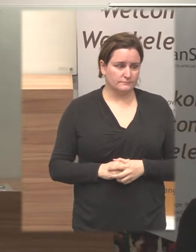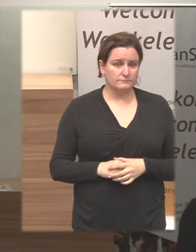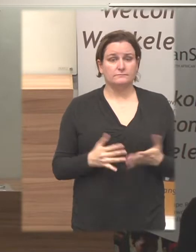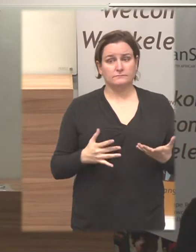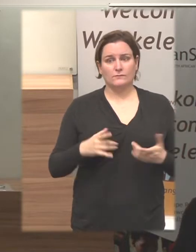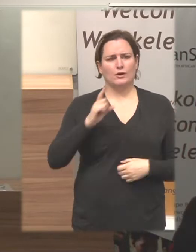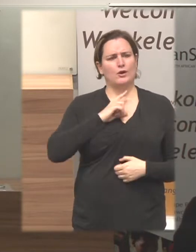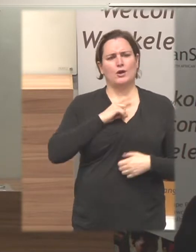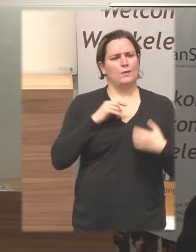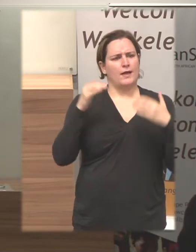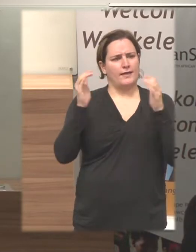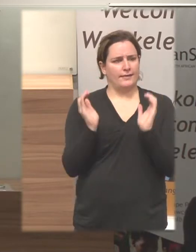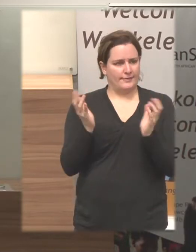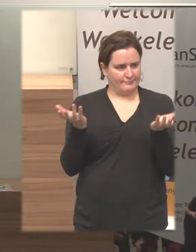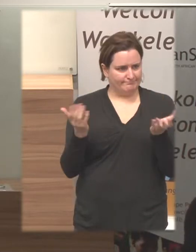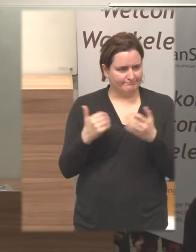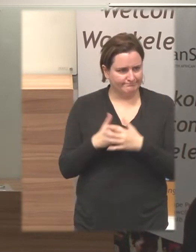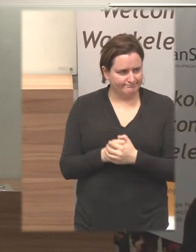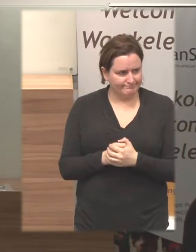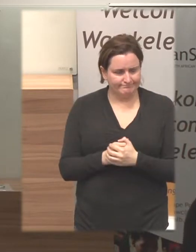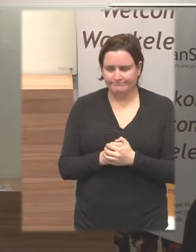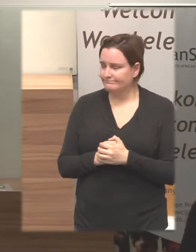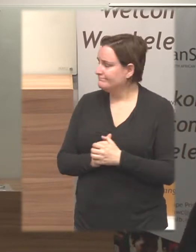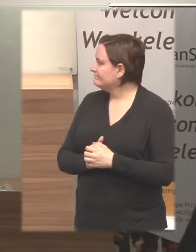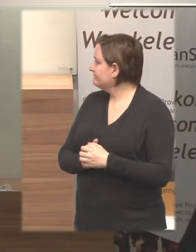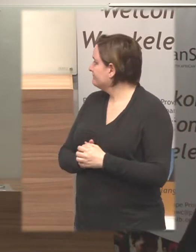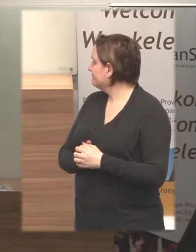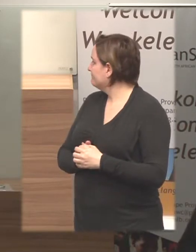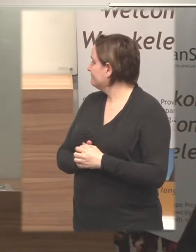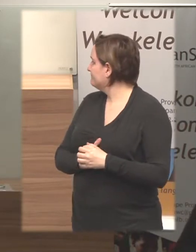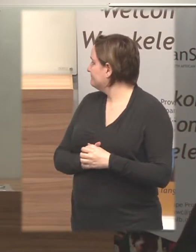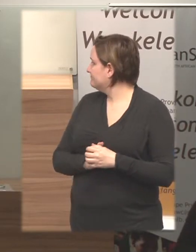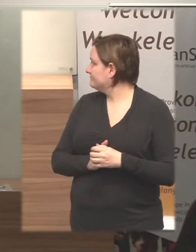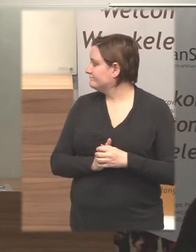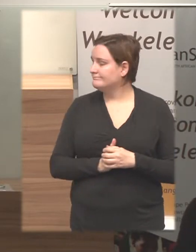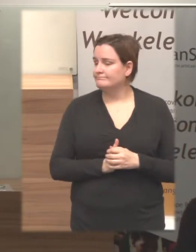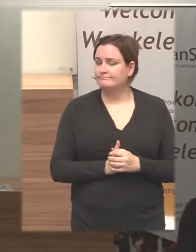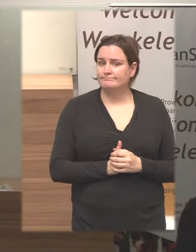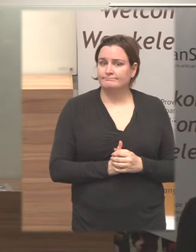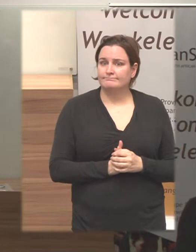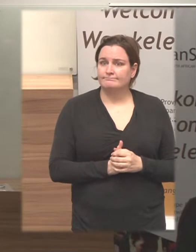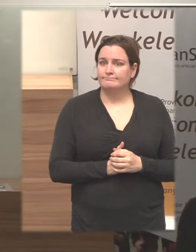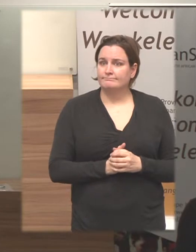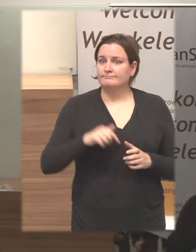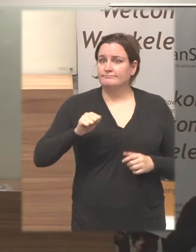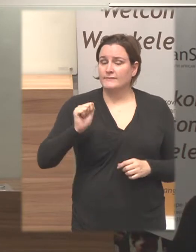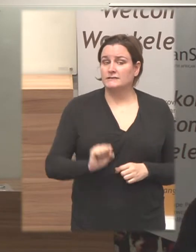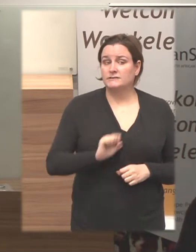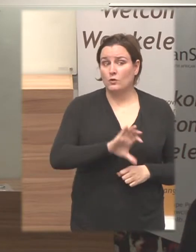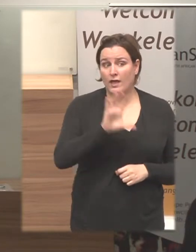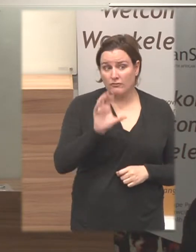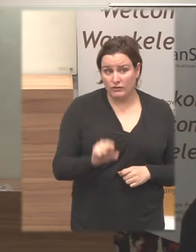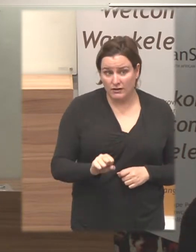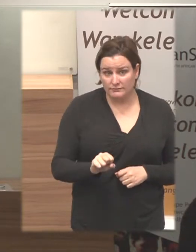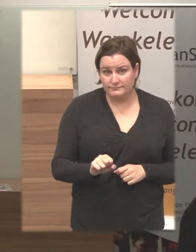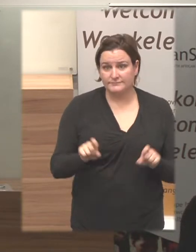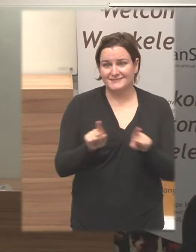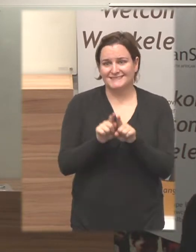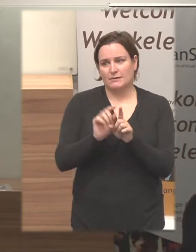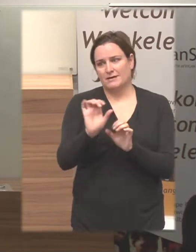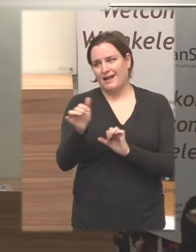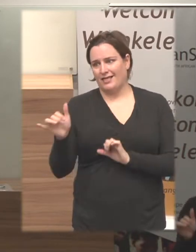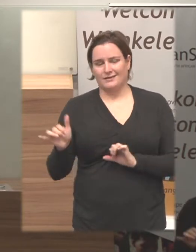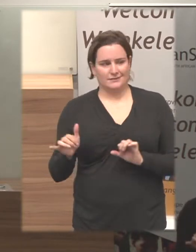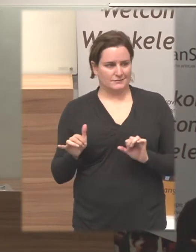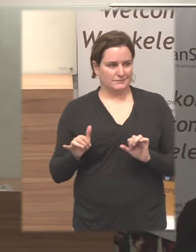brackets is that this is not always the case, but certainly in South Africa and very often in other contexts, the kind